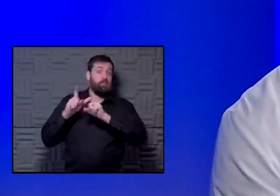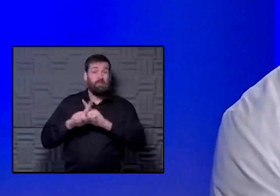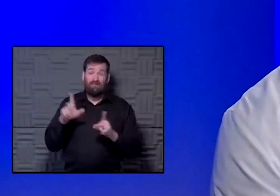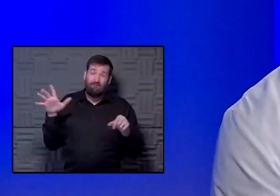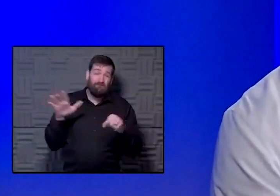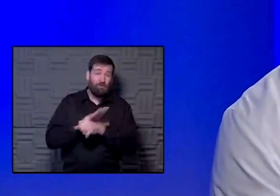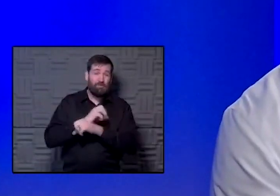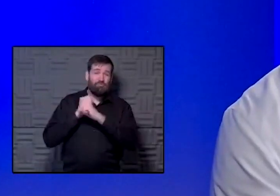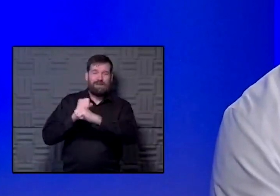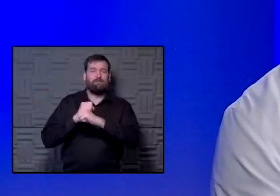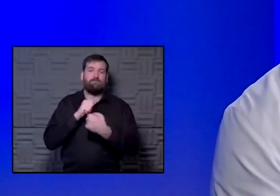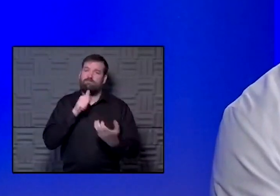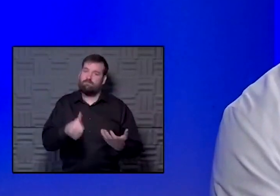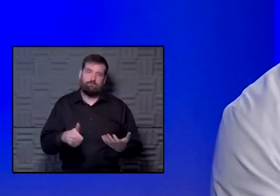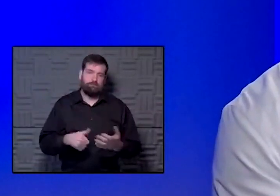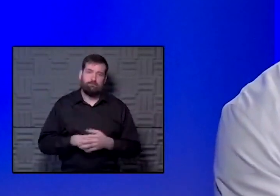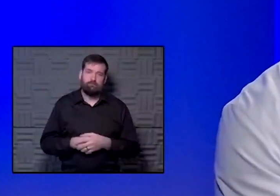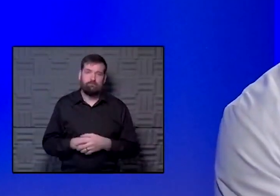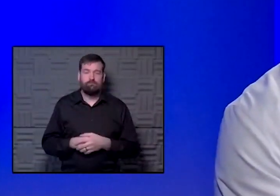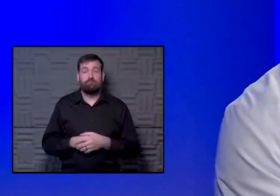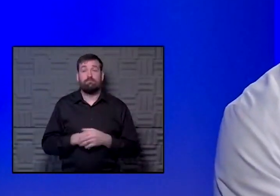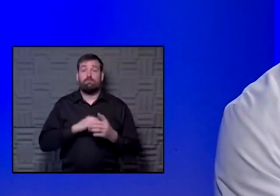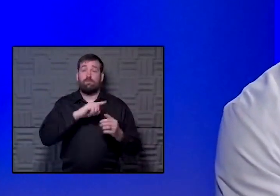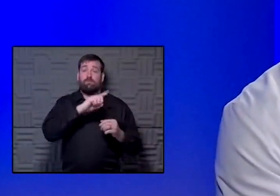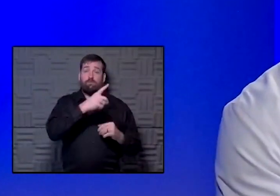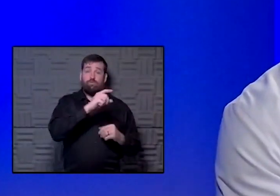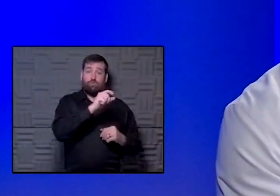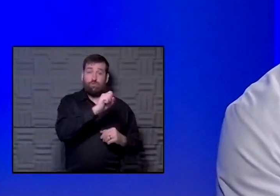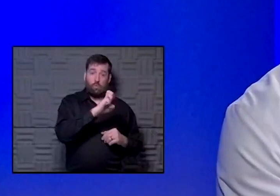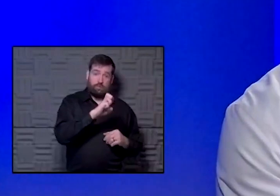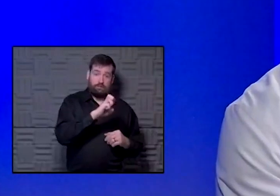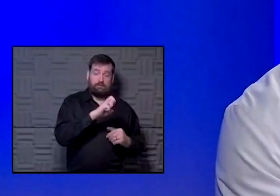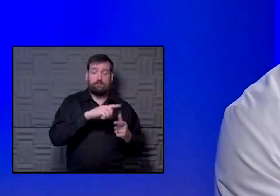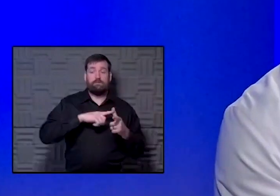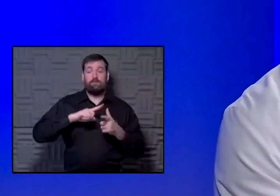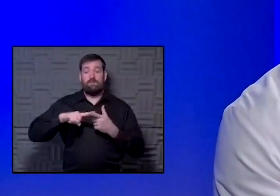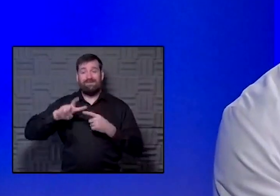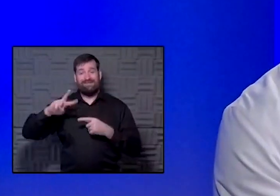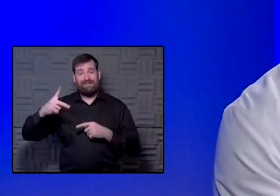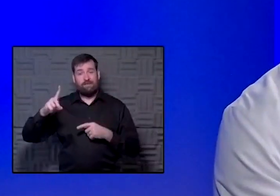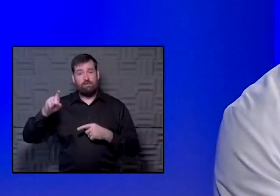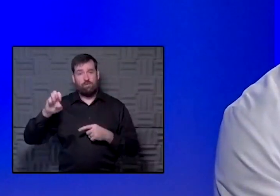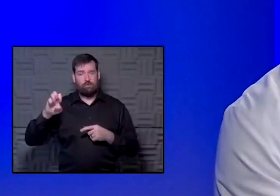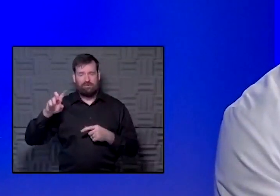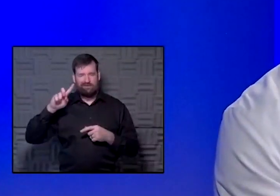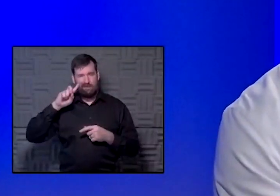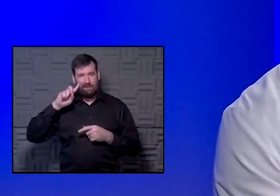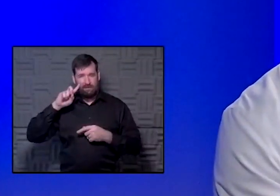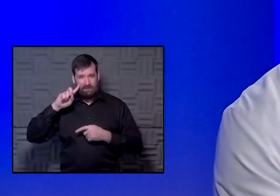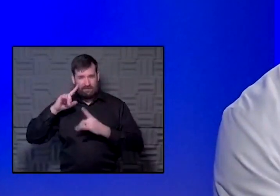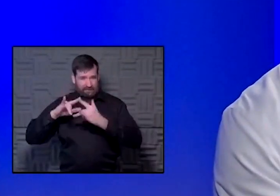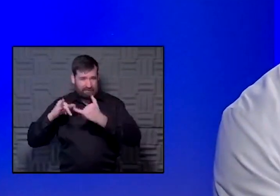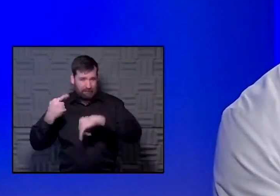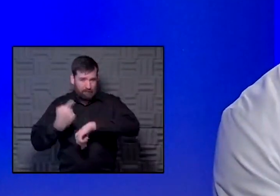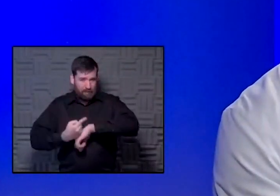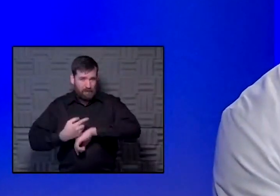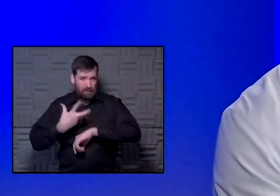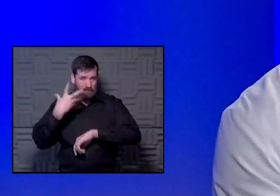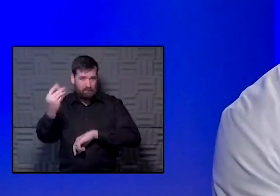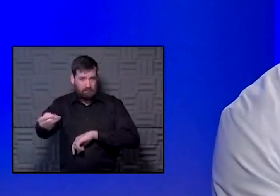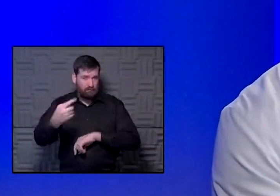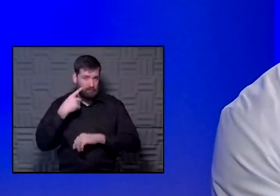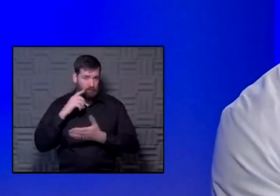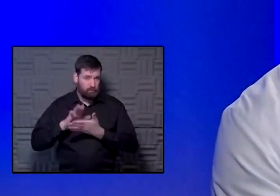fully protected. So if you are getting the first dose and then the second dose, I think the day that your kids leave for